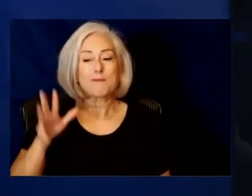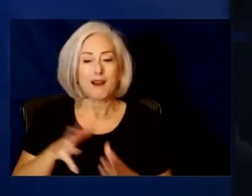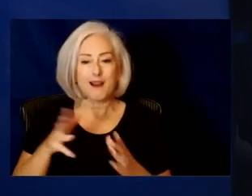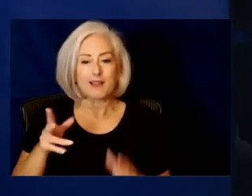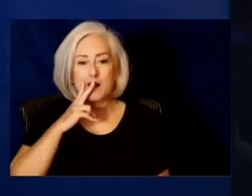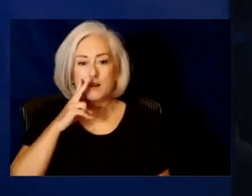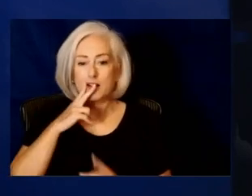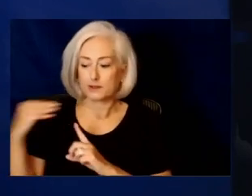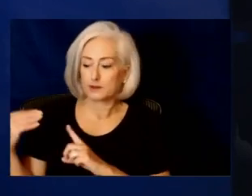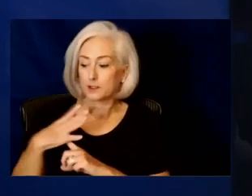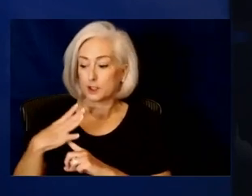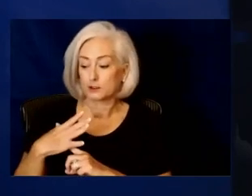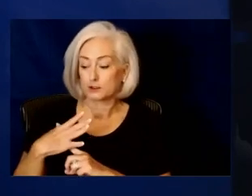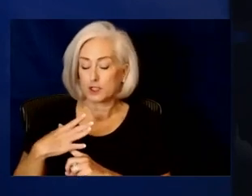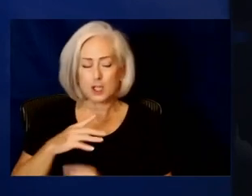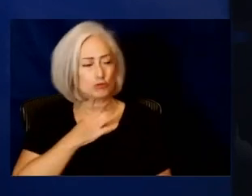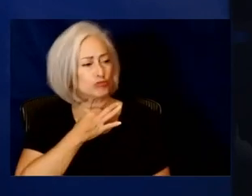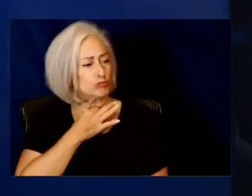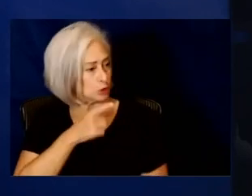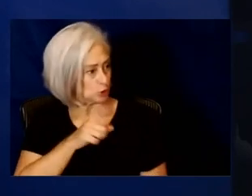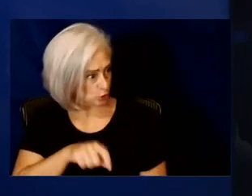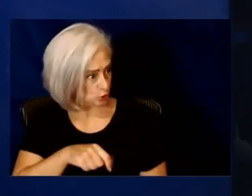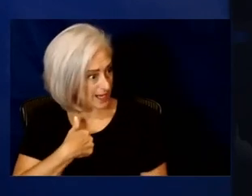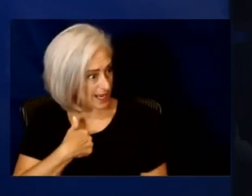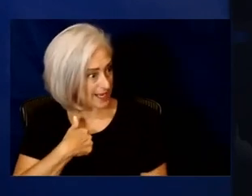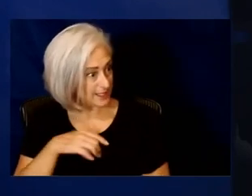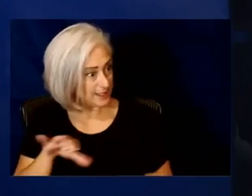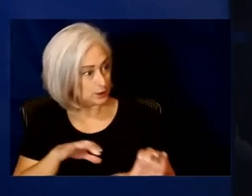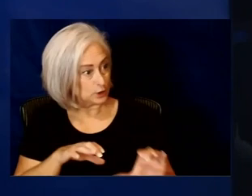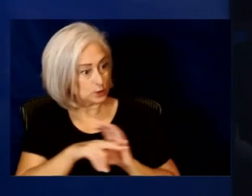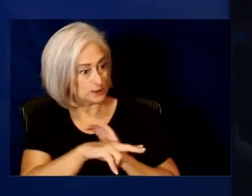I get a cancer screening?